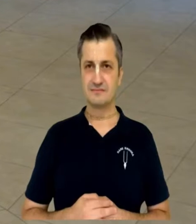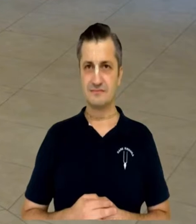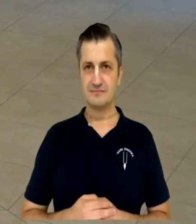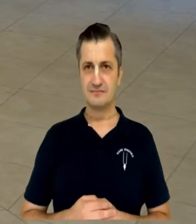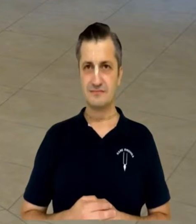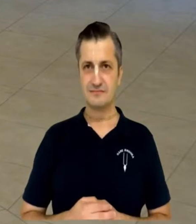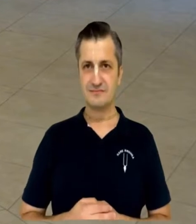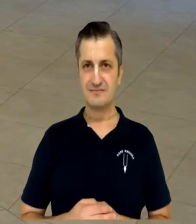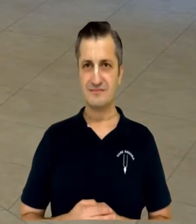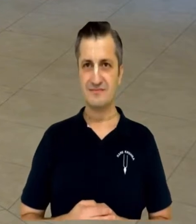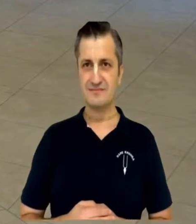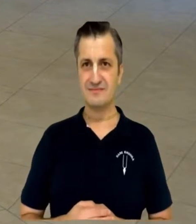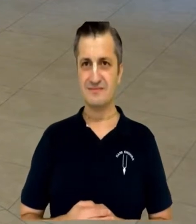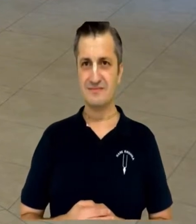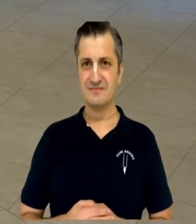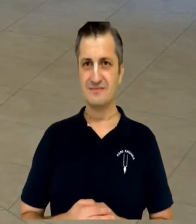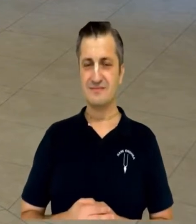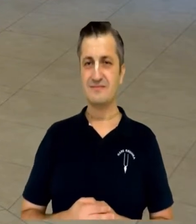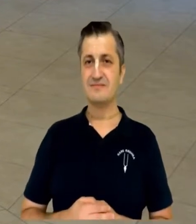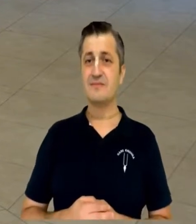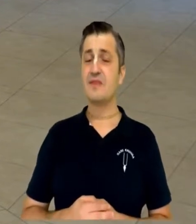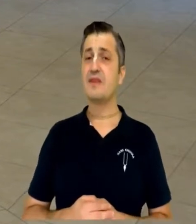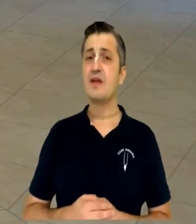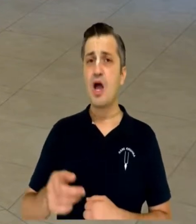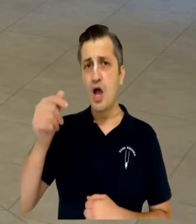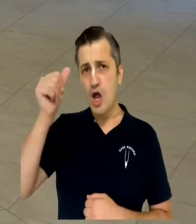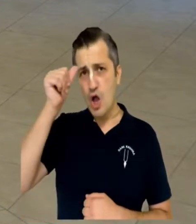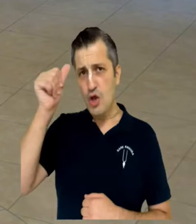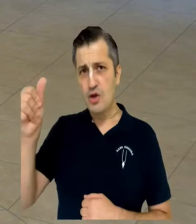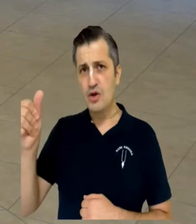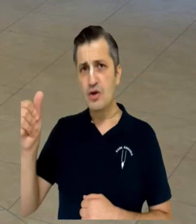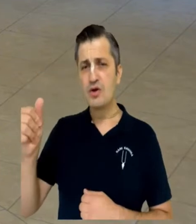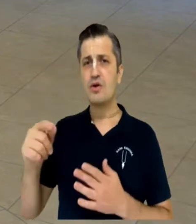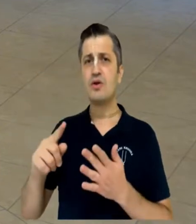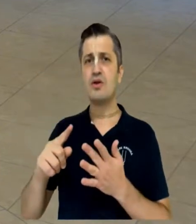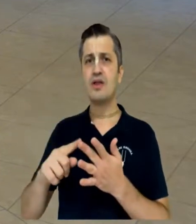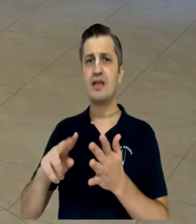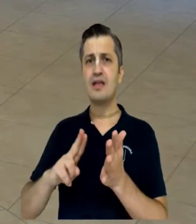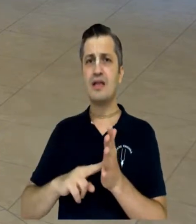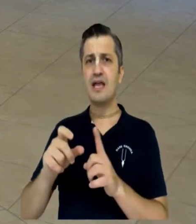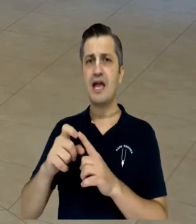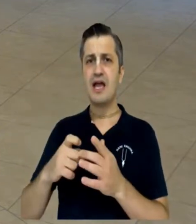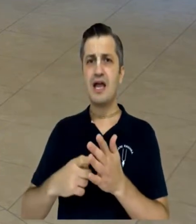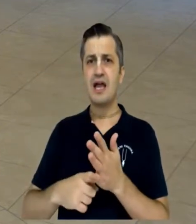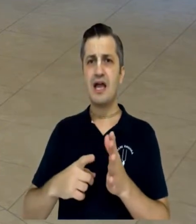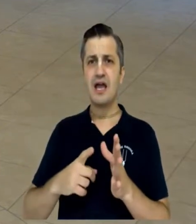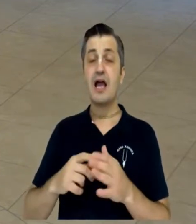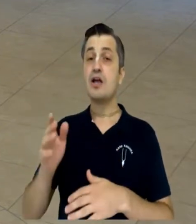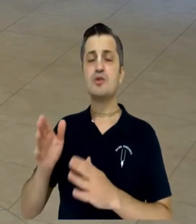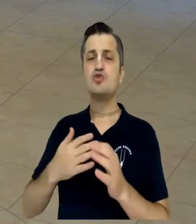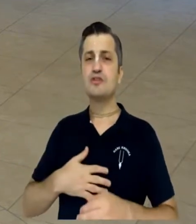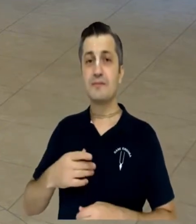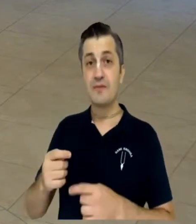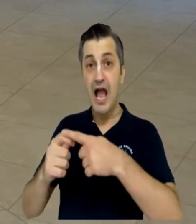Probably some other people as well know the story. So how would you think Arjuna being in the middle of the